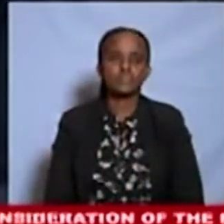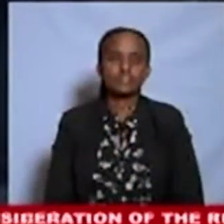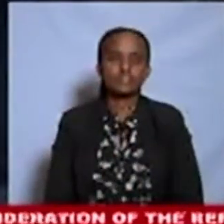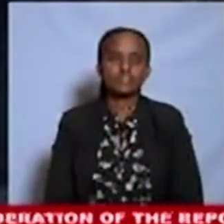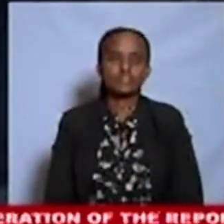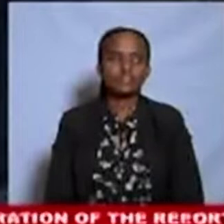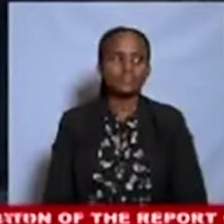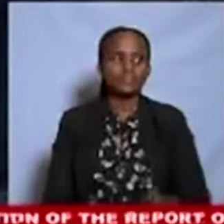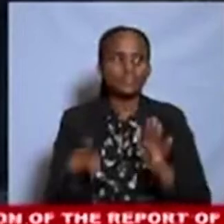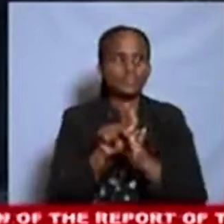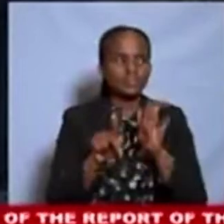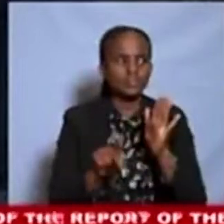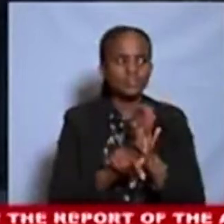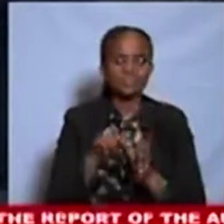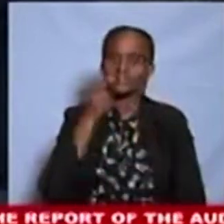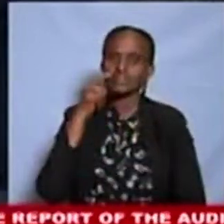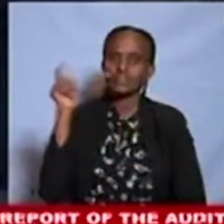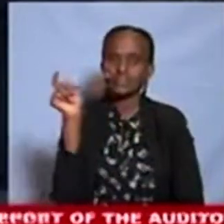policy directive.